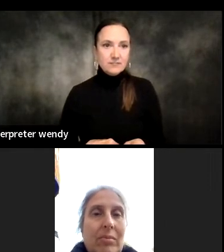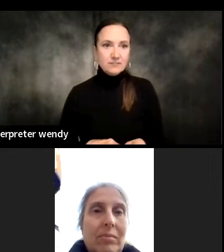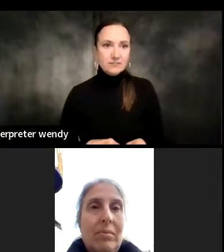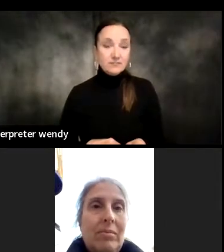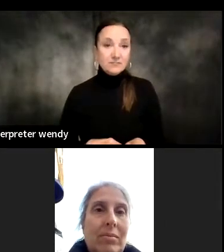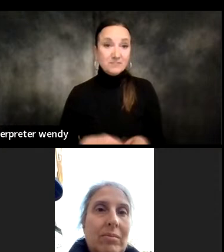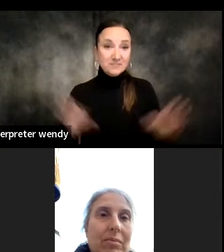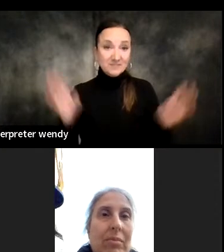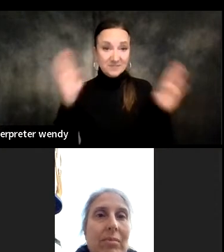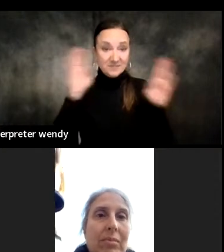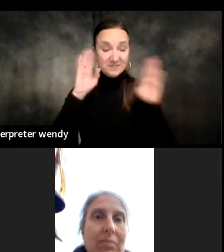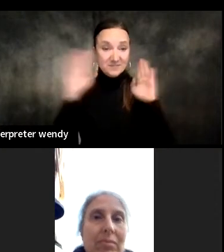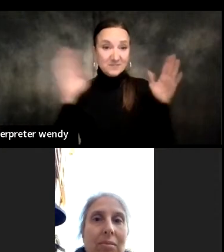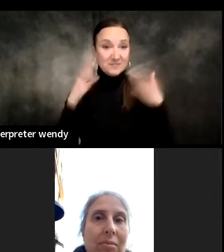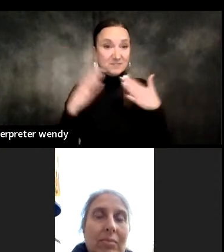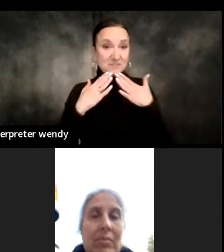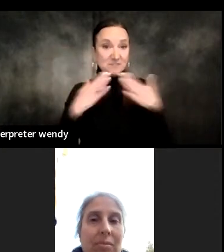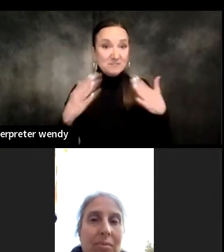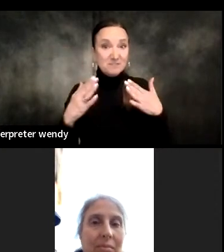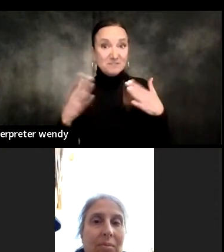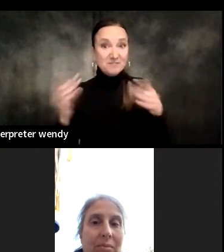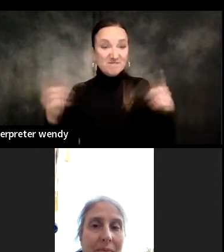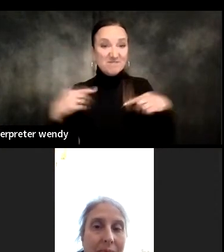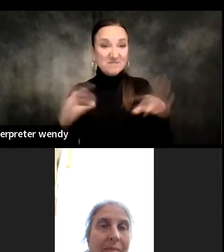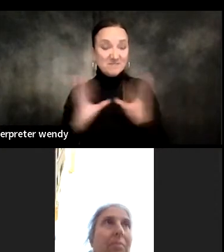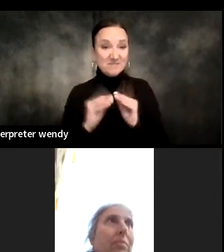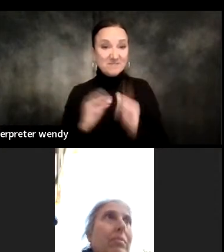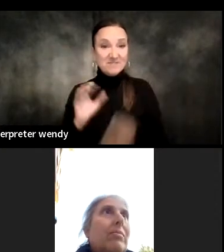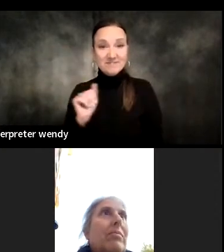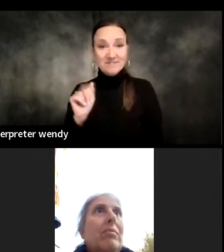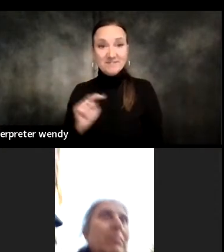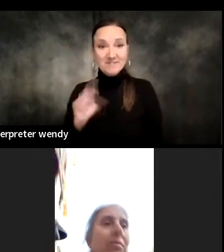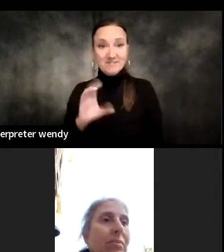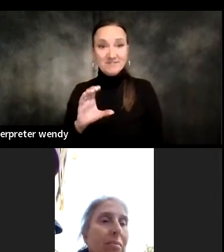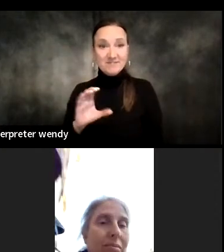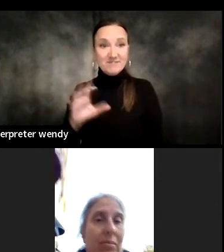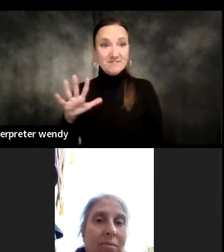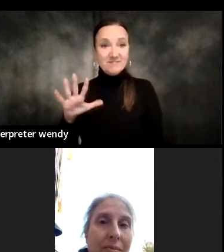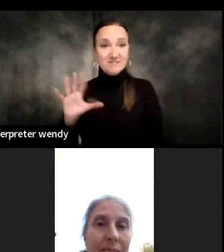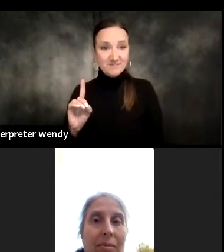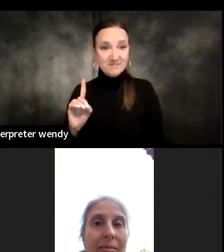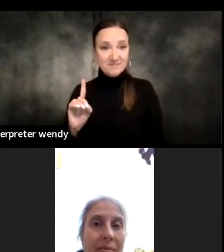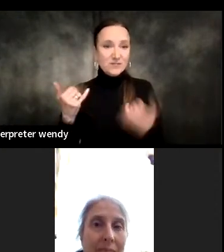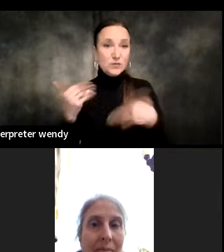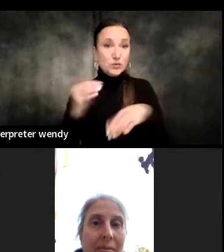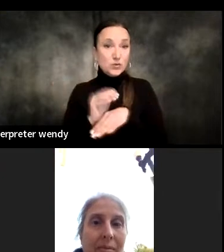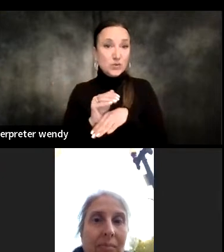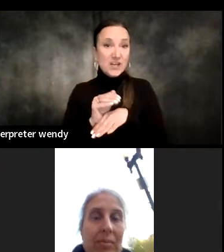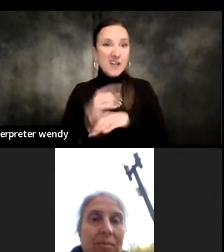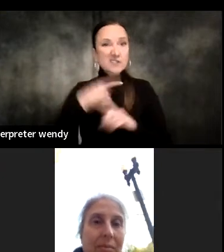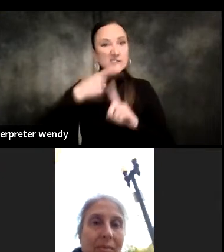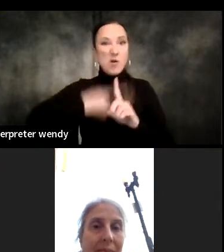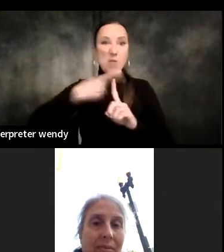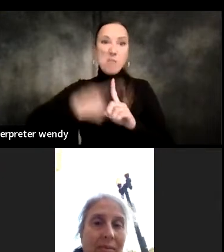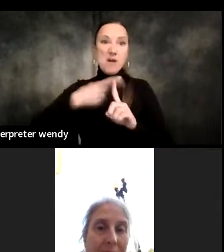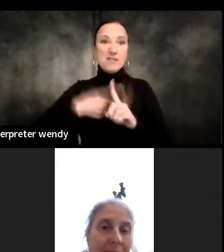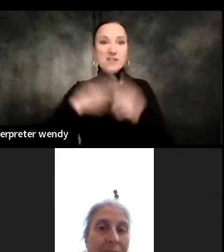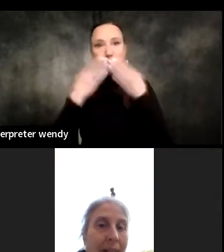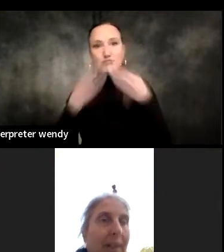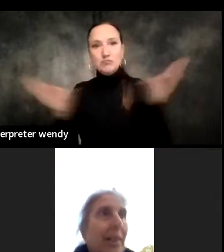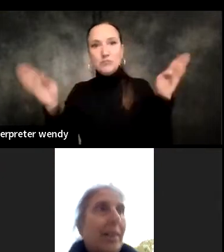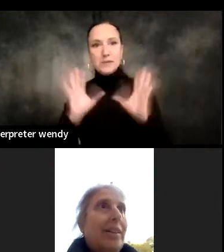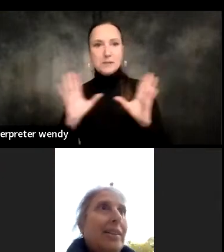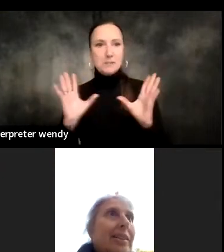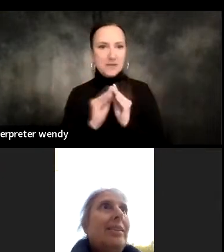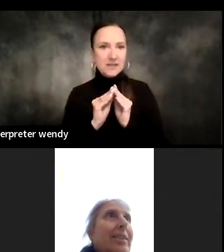Okay, everyone. Thank you for attending tonight's meeting. This is ANC 5G. Tonight is our monthly public meeting. We